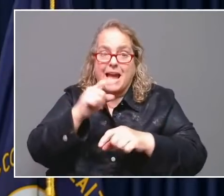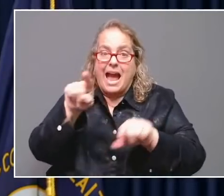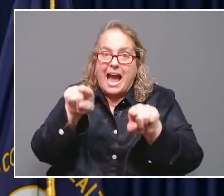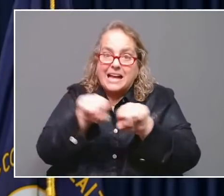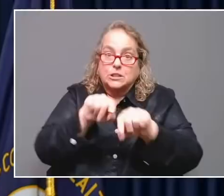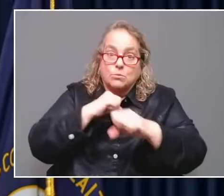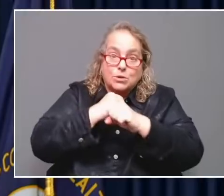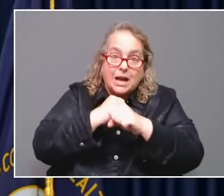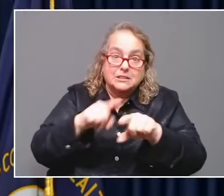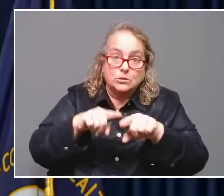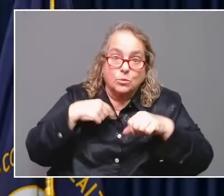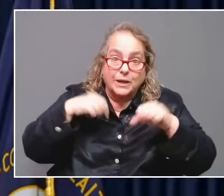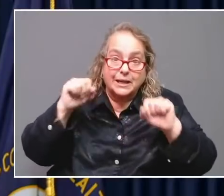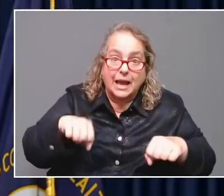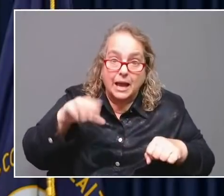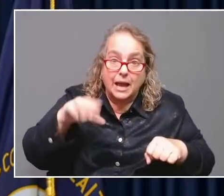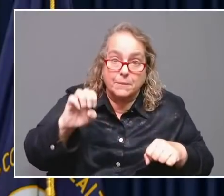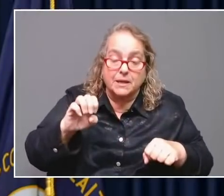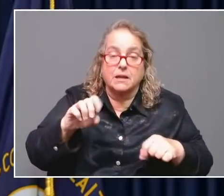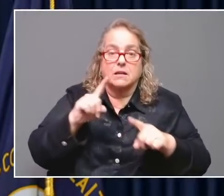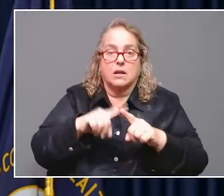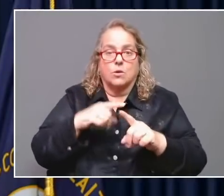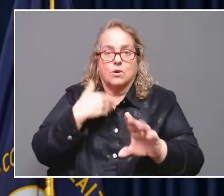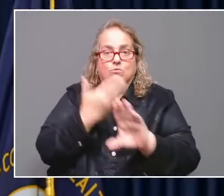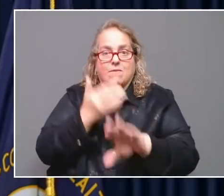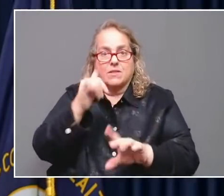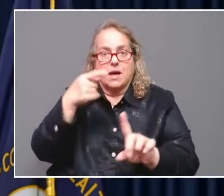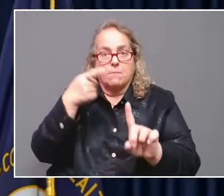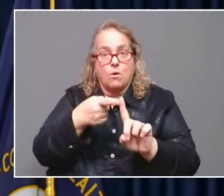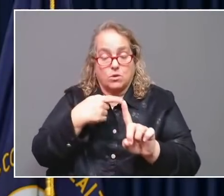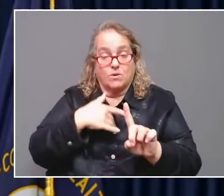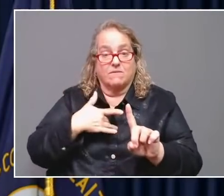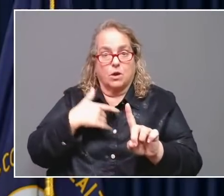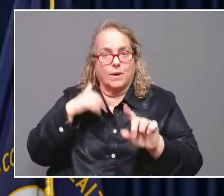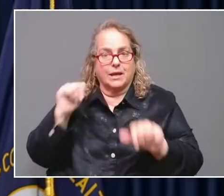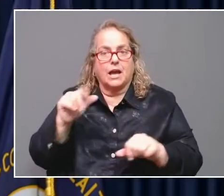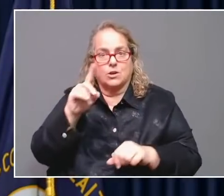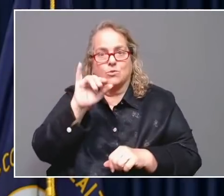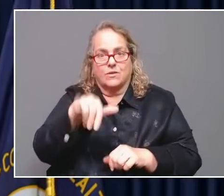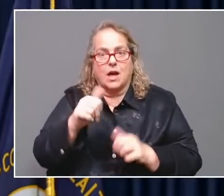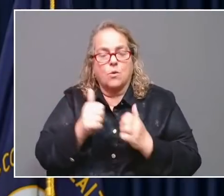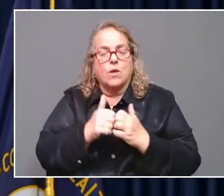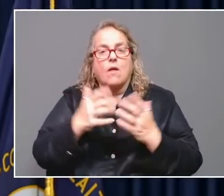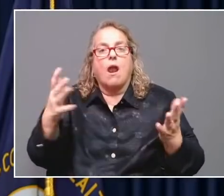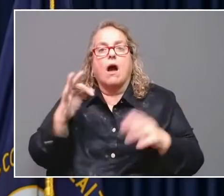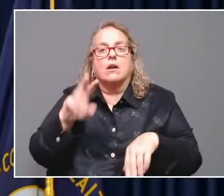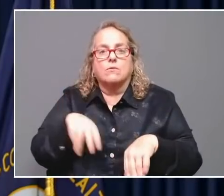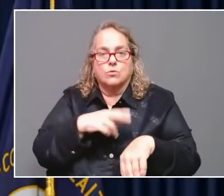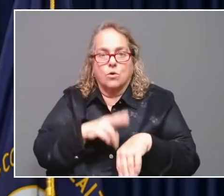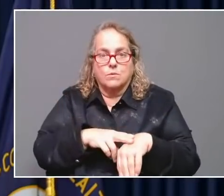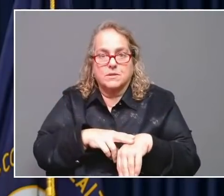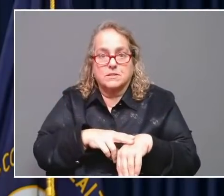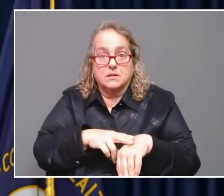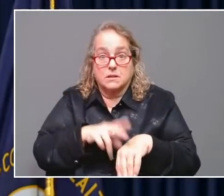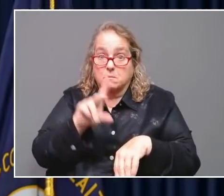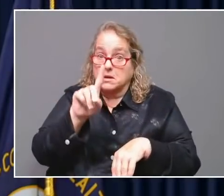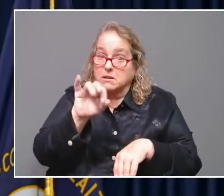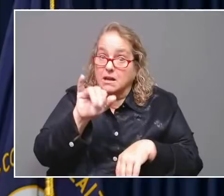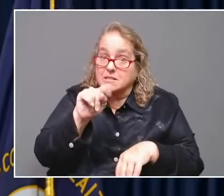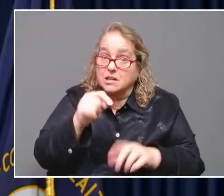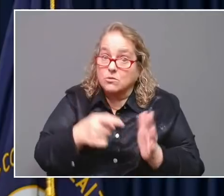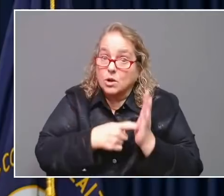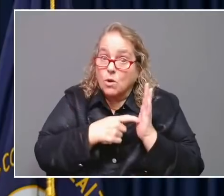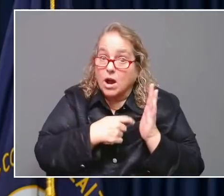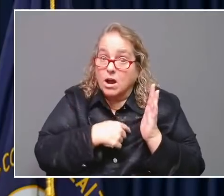another until we reach that point. And we believe that we can do that with a lot of normalcy. But does it require us to take some extra steps